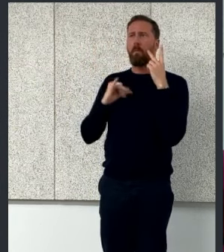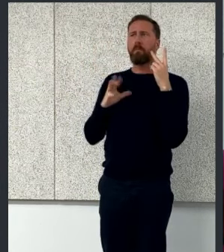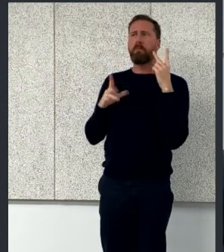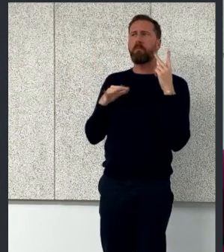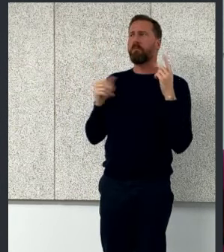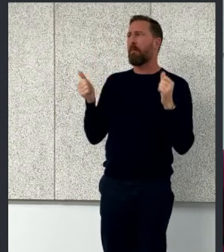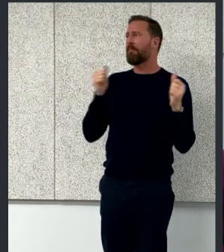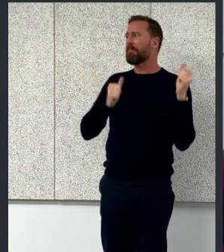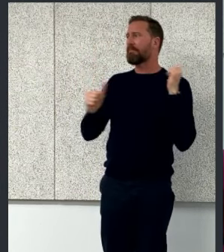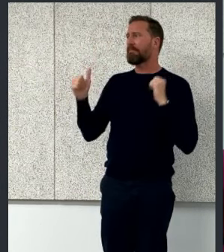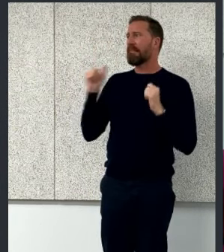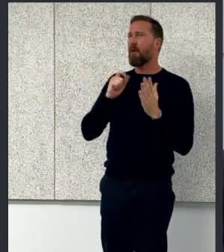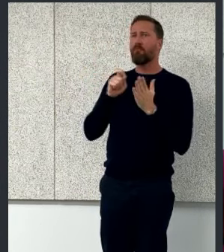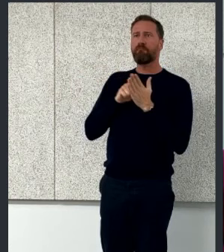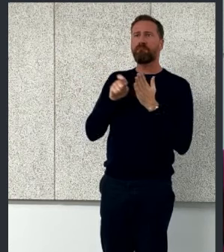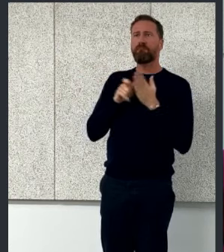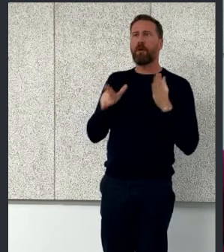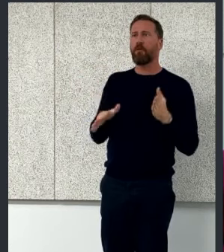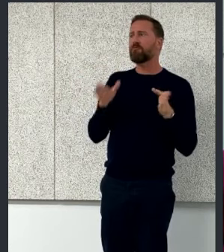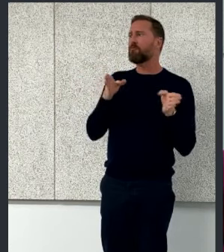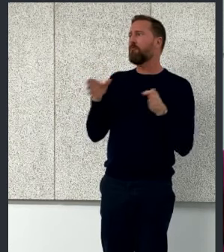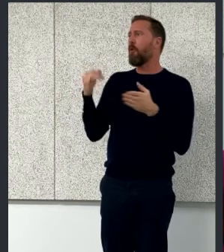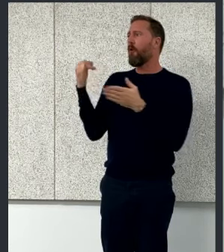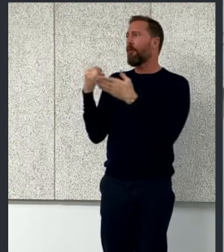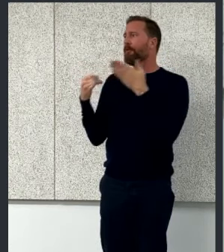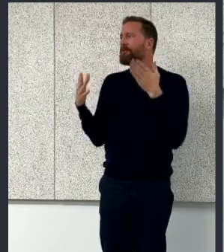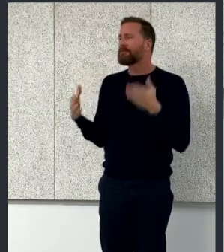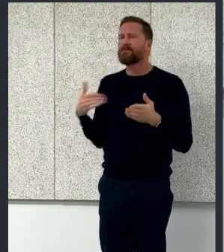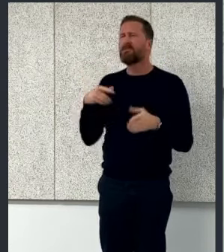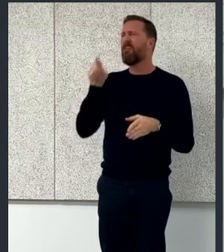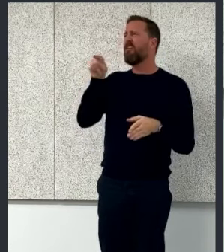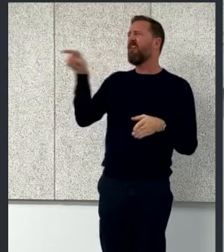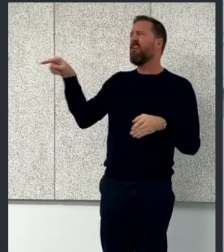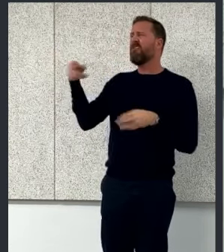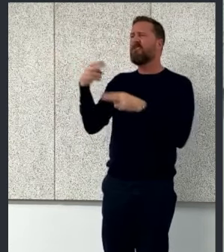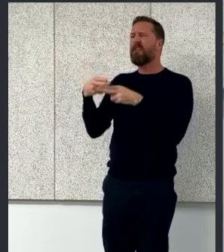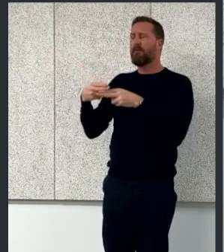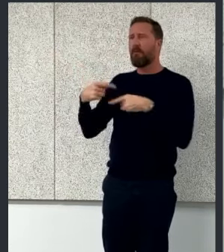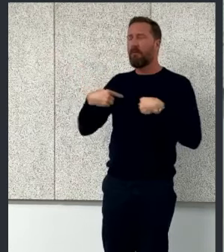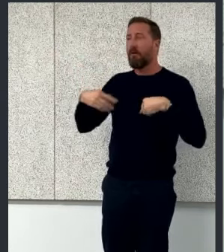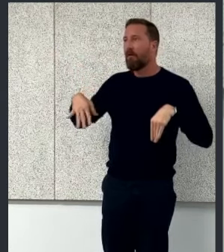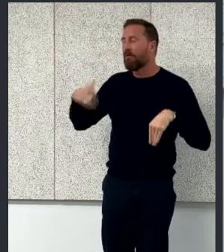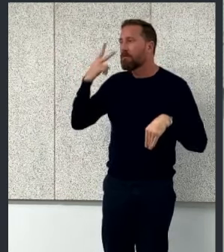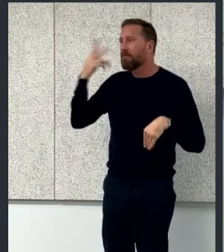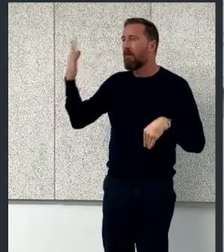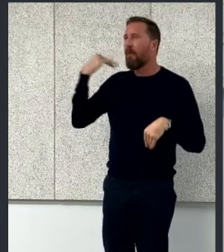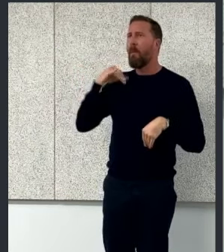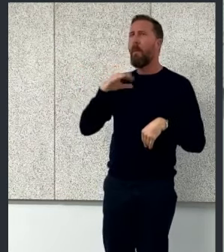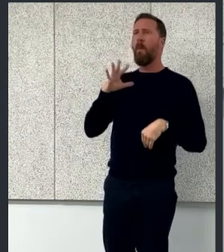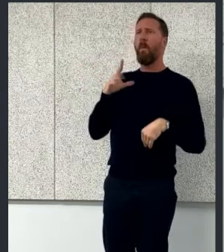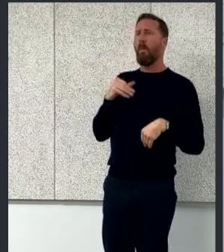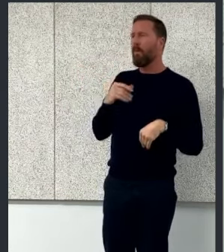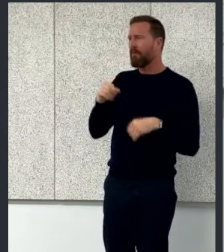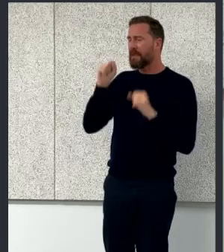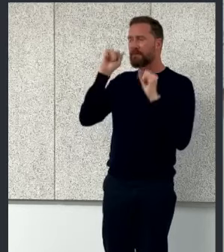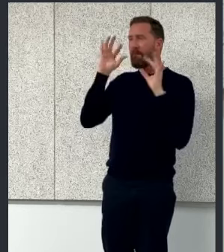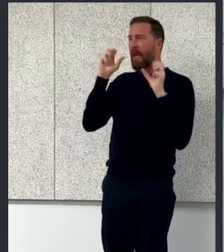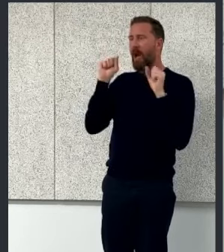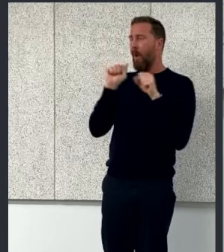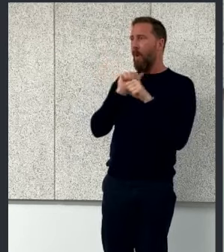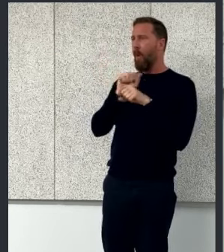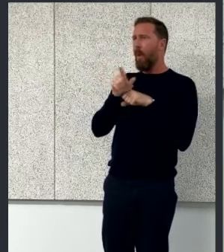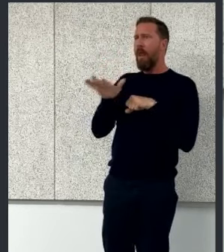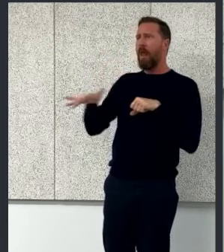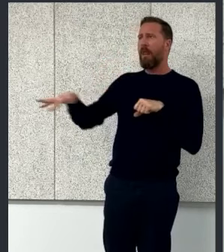and artists, names that I haven't seen before. I mean, there is a lot of amazing work out there.